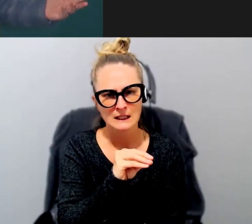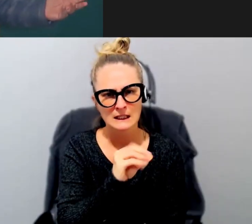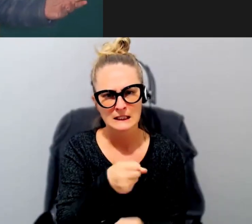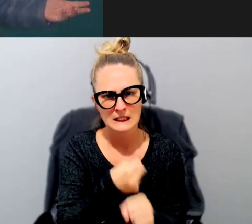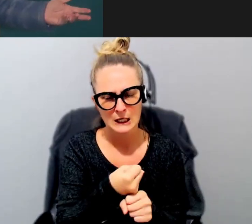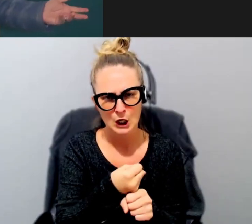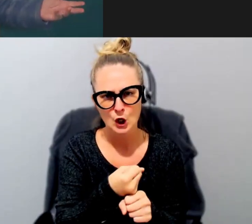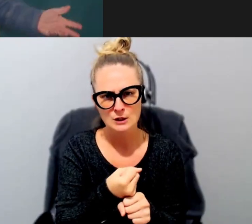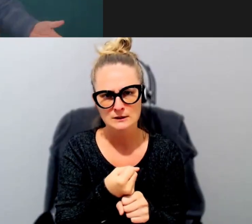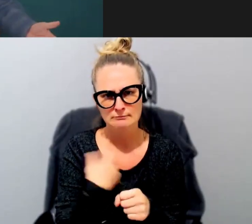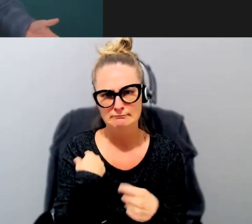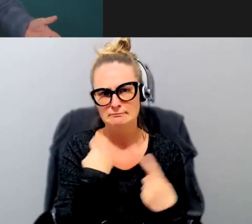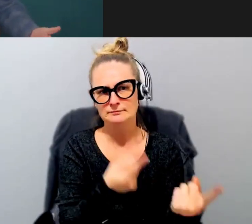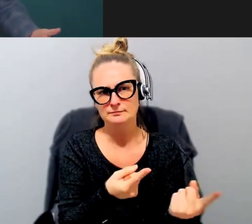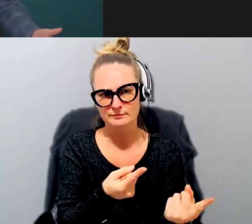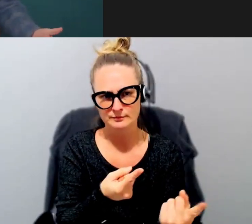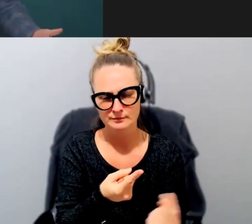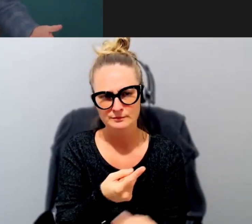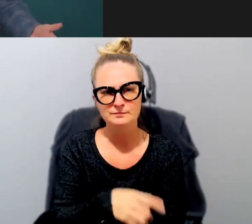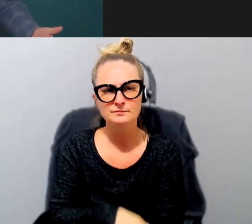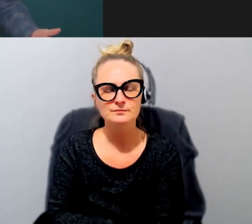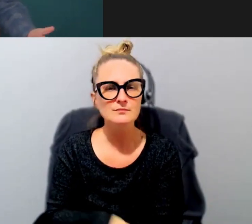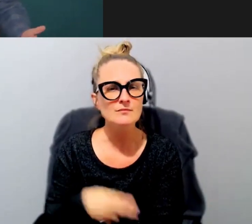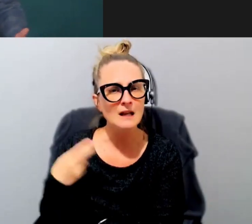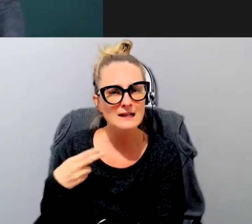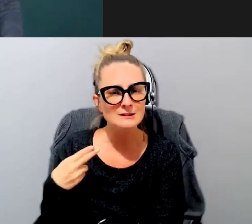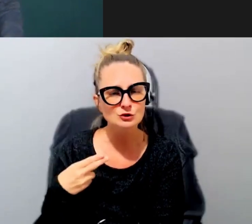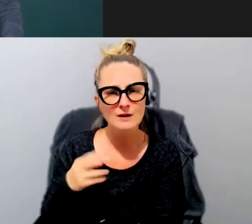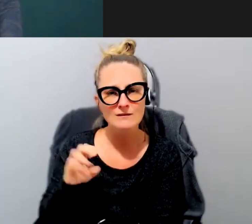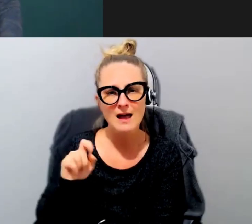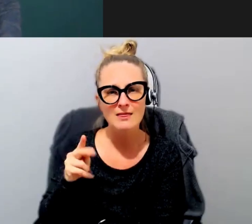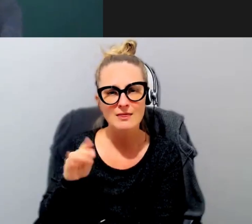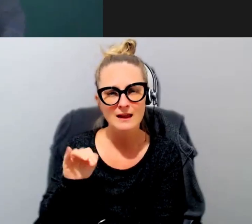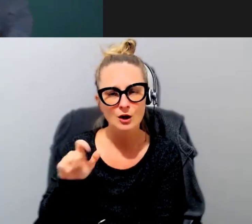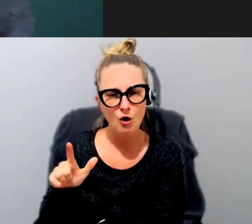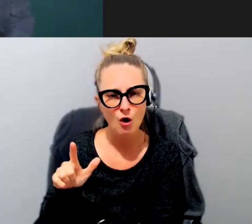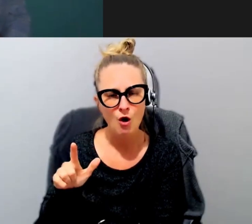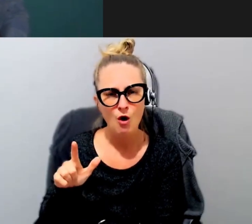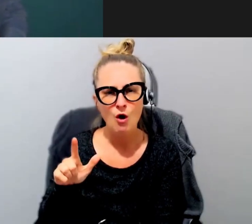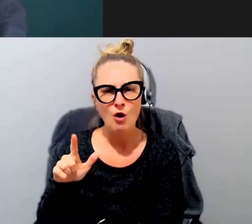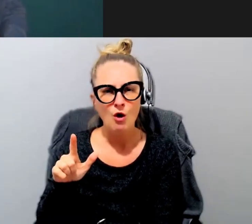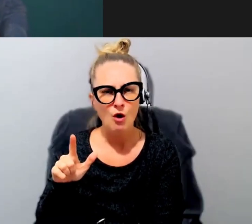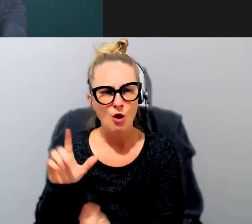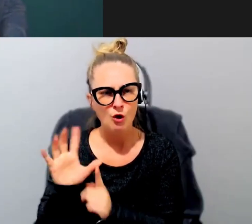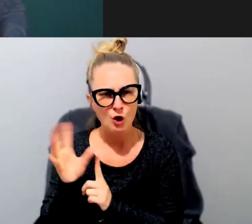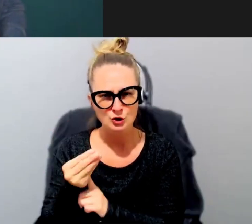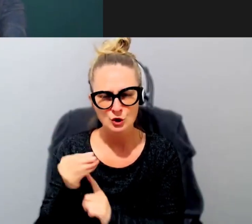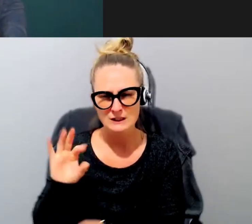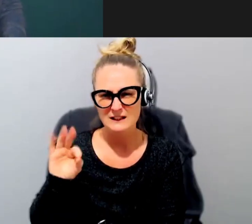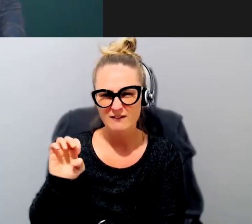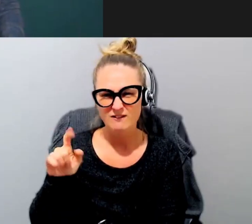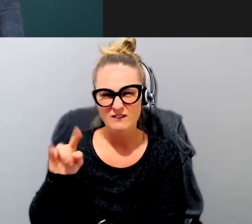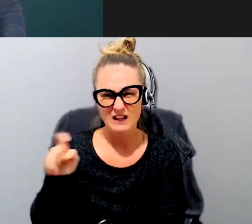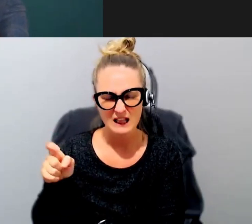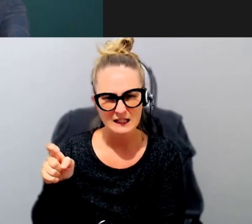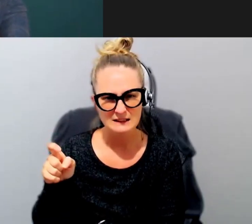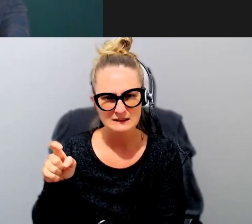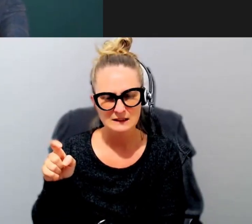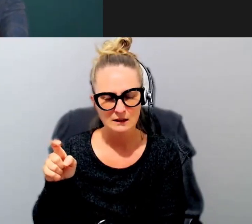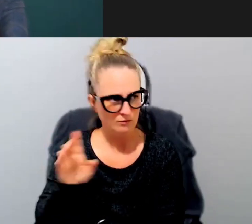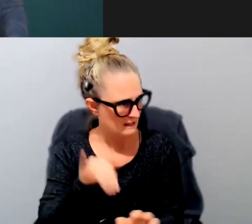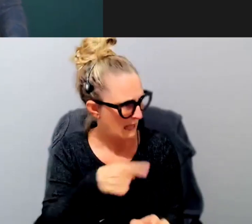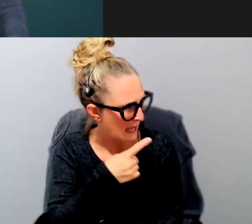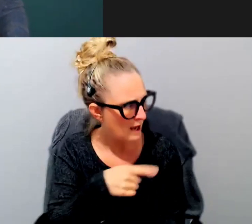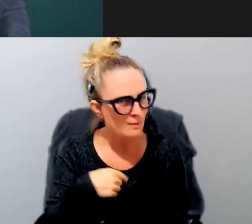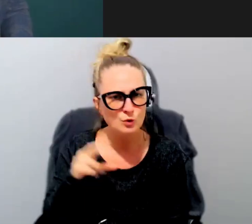the history of ethical culture starts with Felix Adler. Is that him? No, that's Dr. Henry Newman, okay. who was the